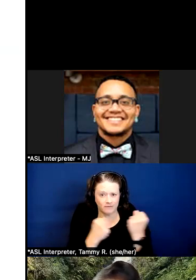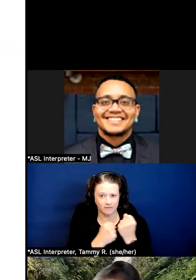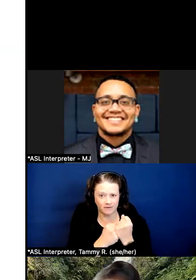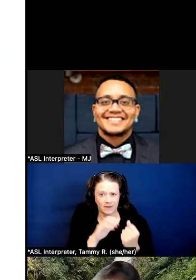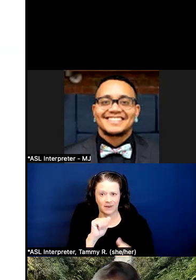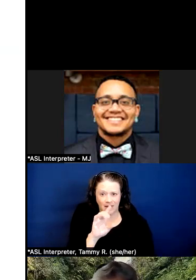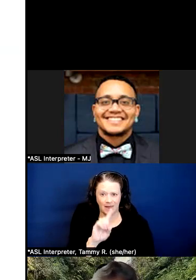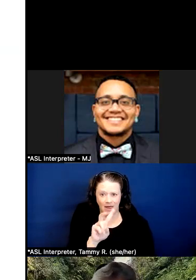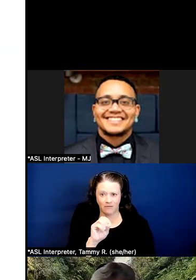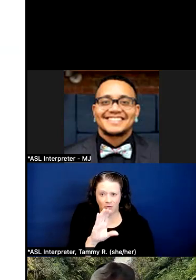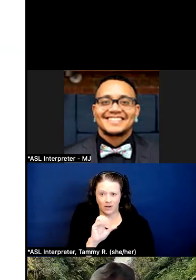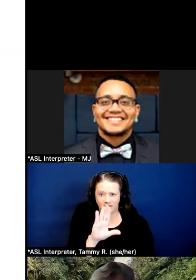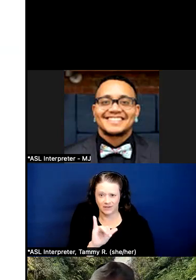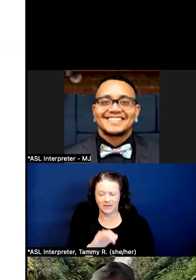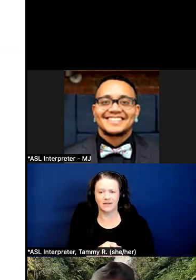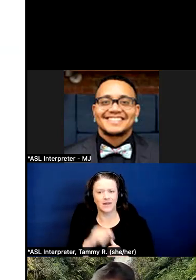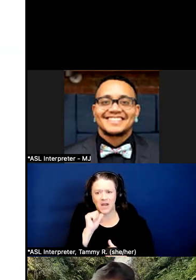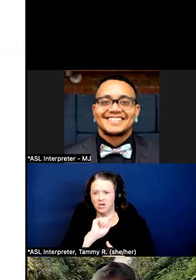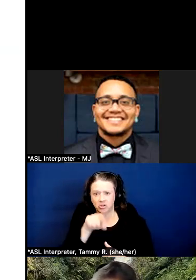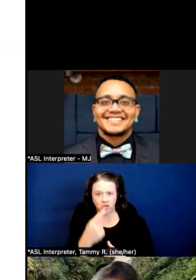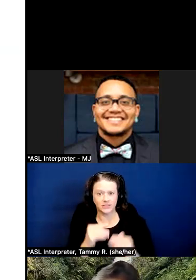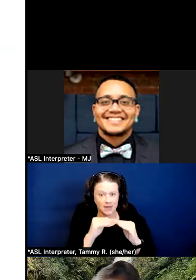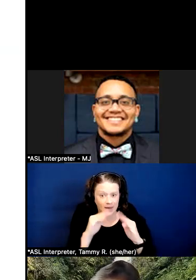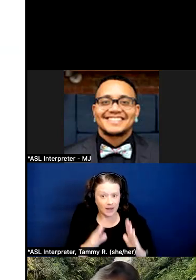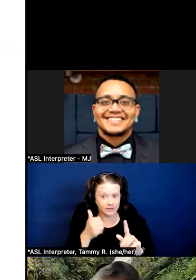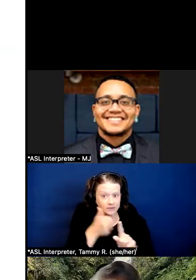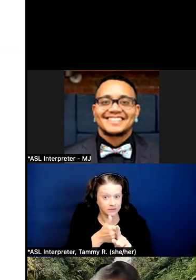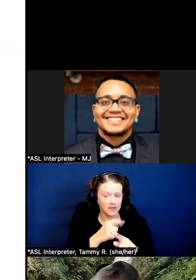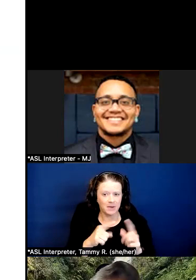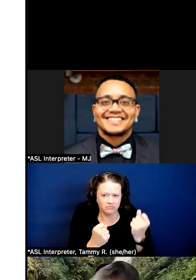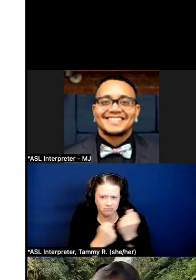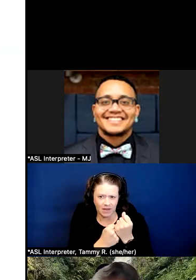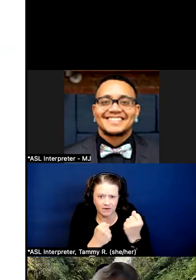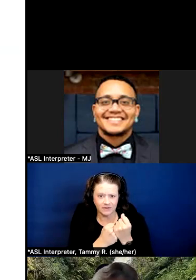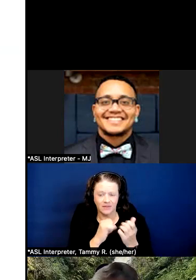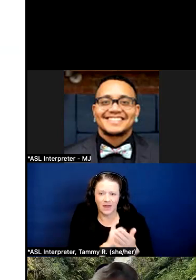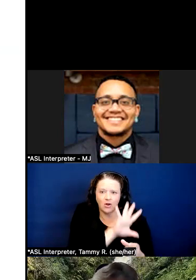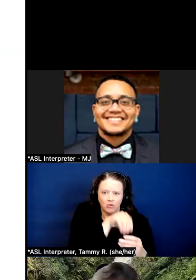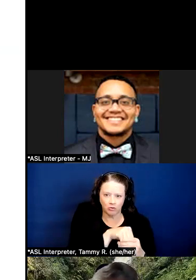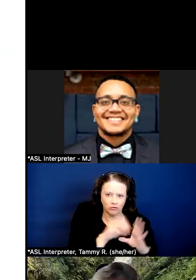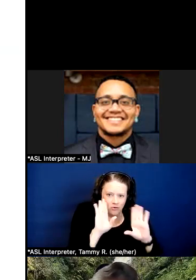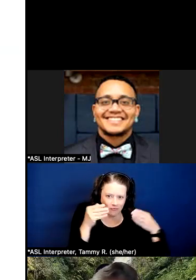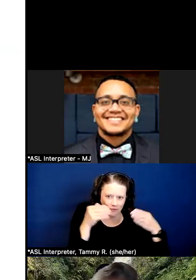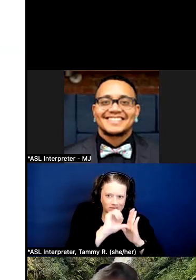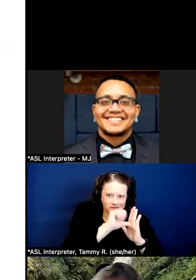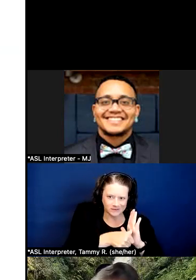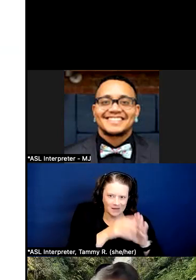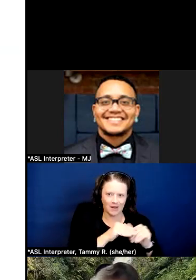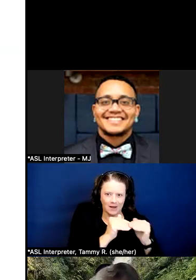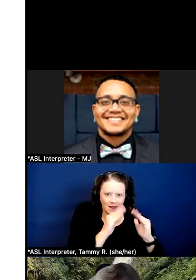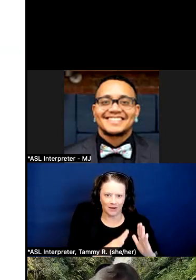So that would not just housing, but advocacy that includes a focus on housing,